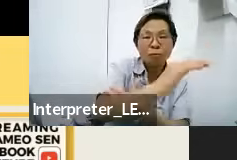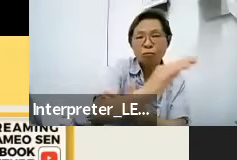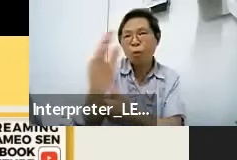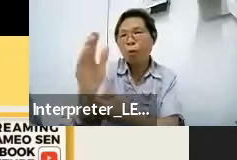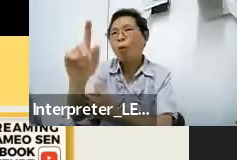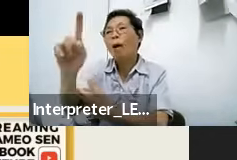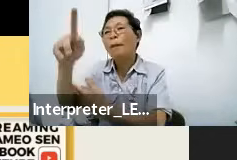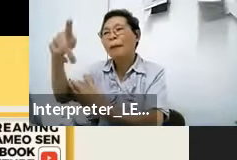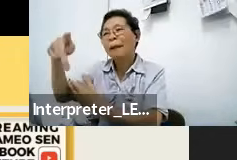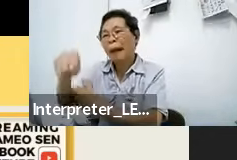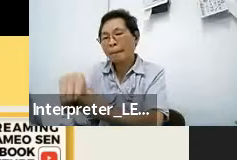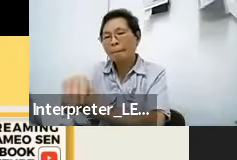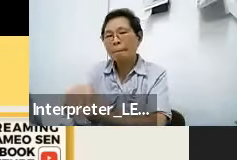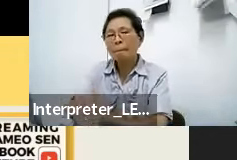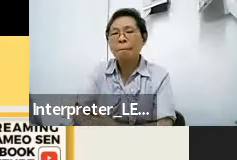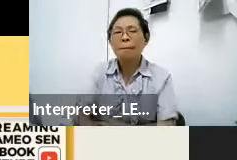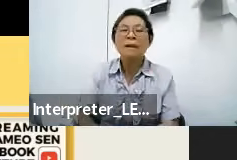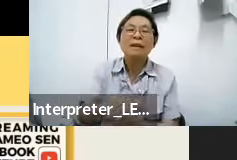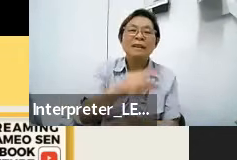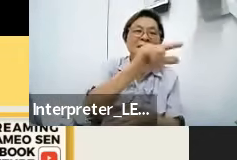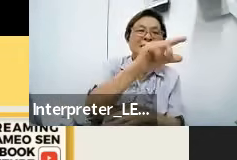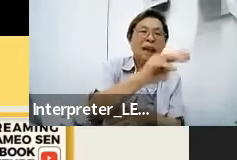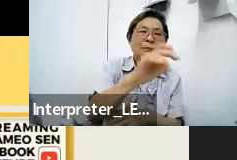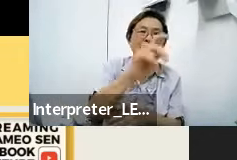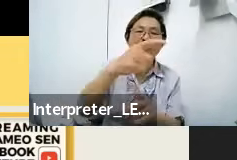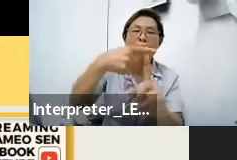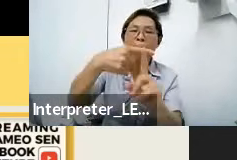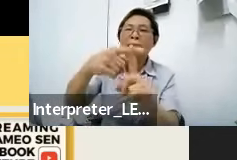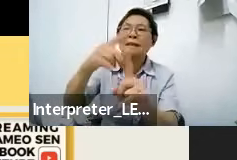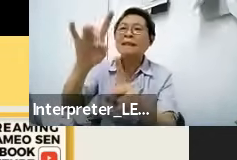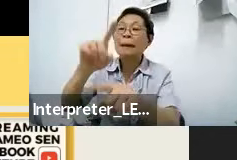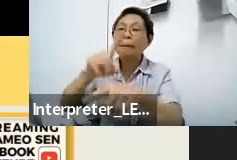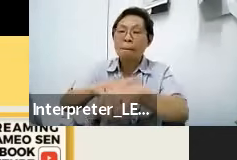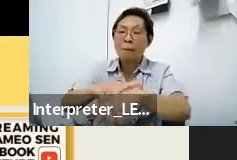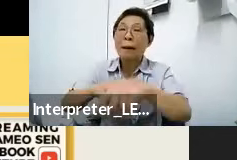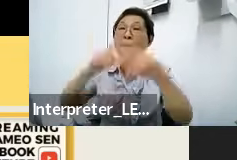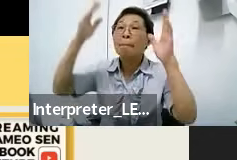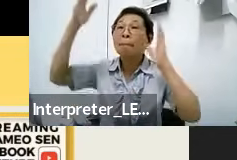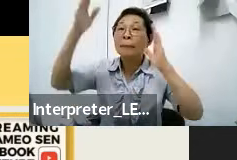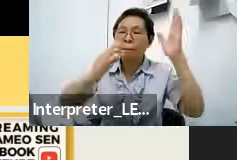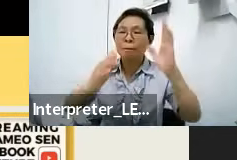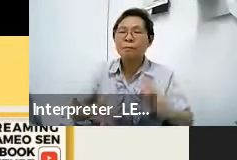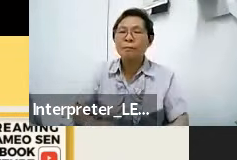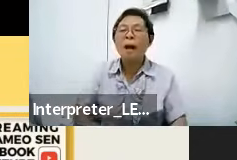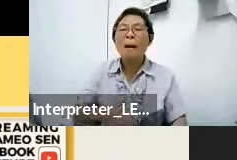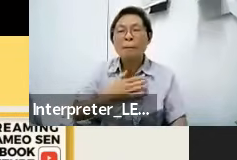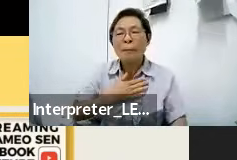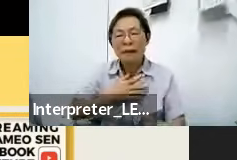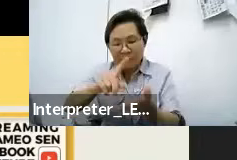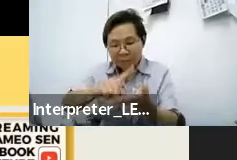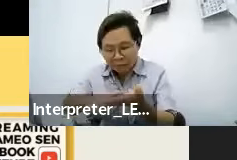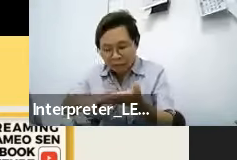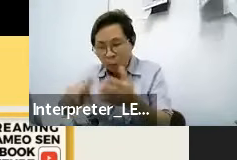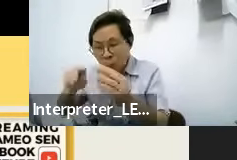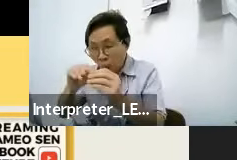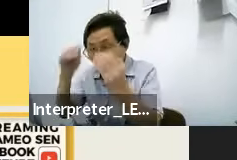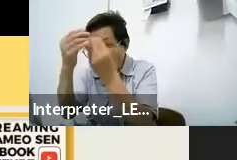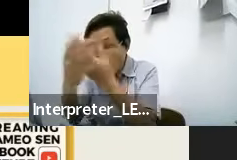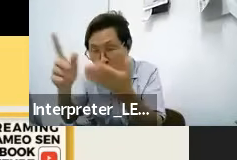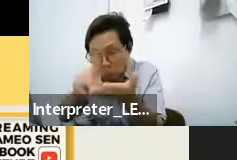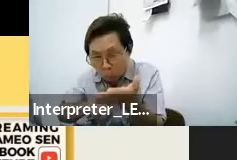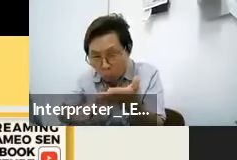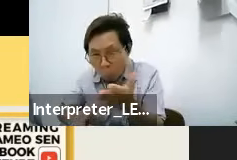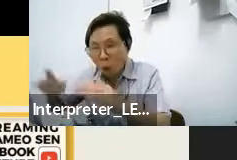the afternoon. That's GMT +8 Malaysia time. And of course, please check out more information